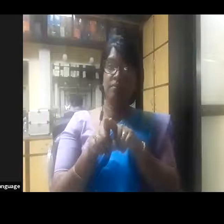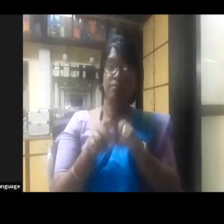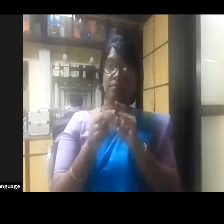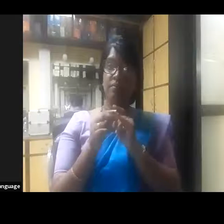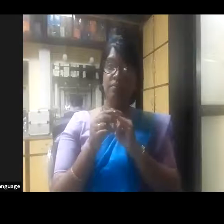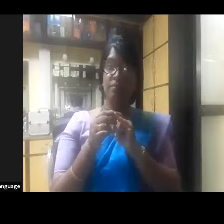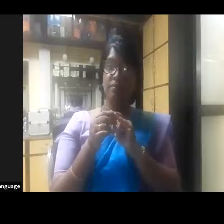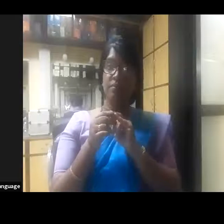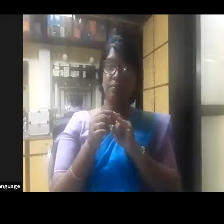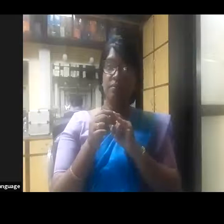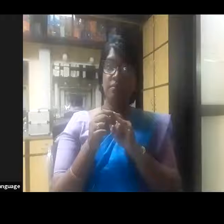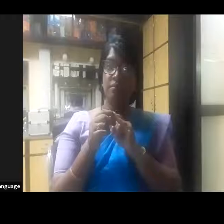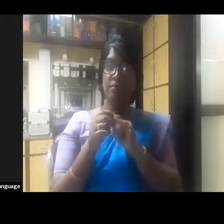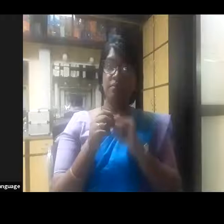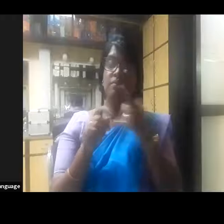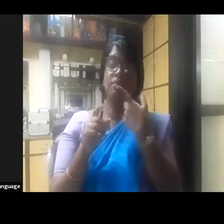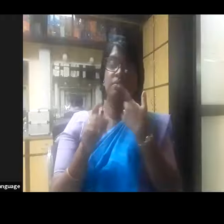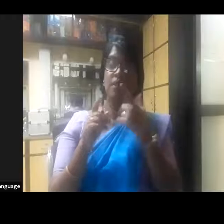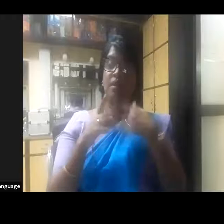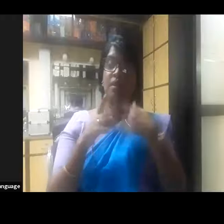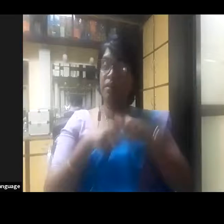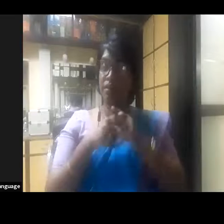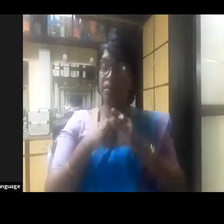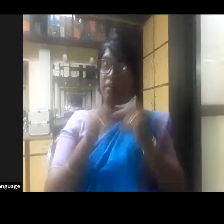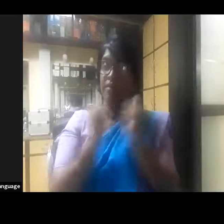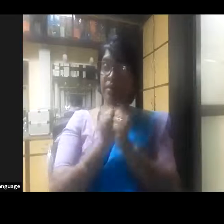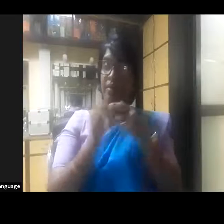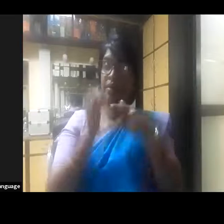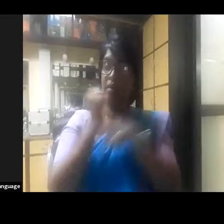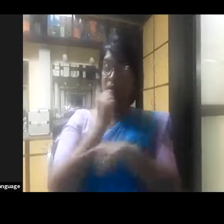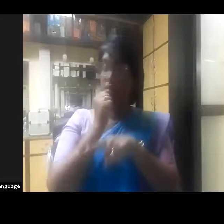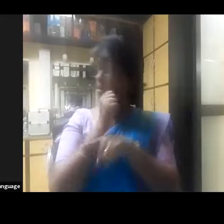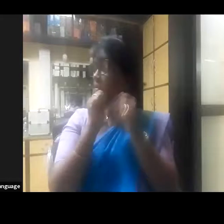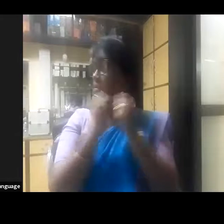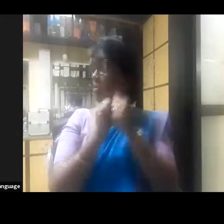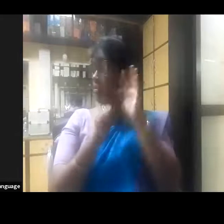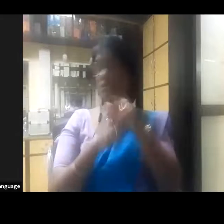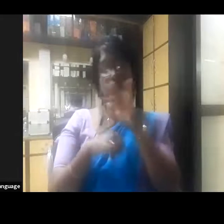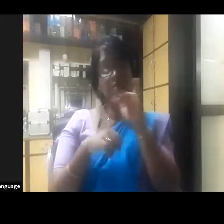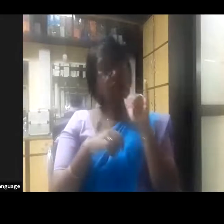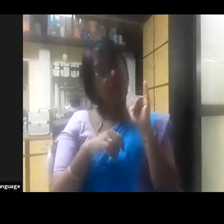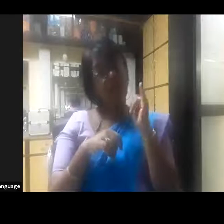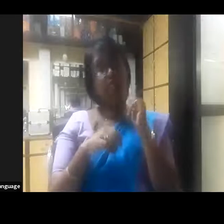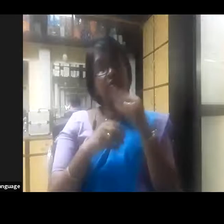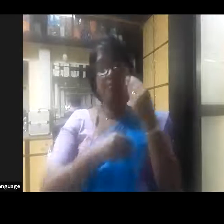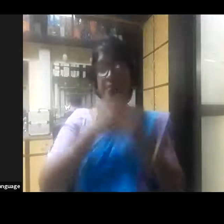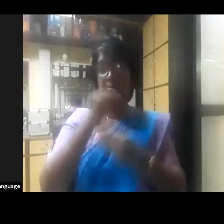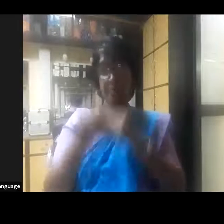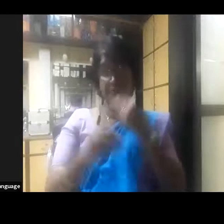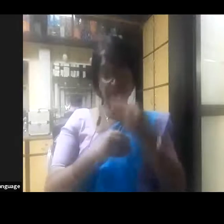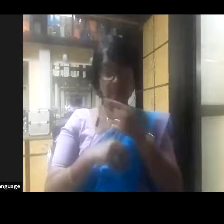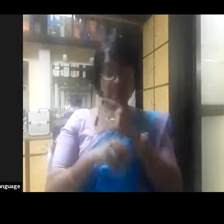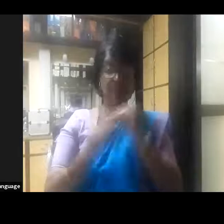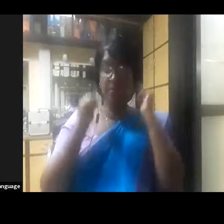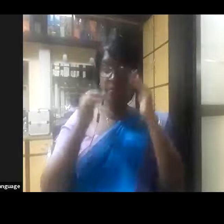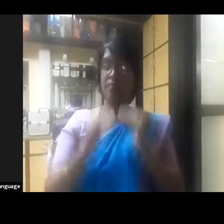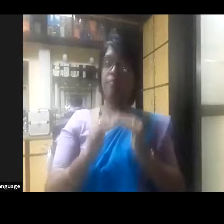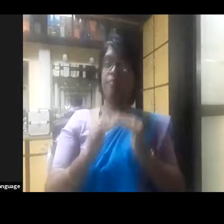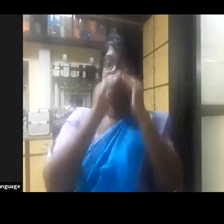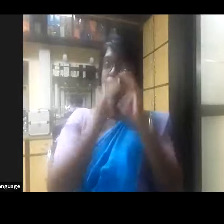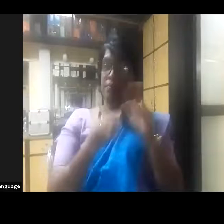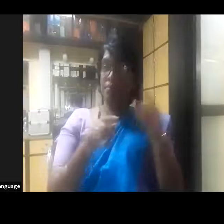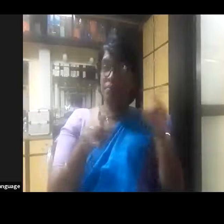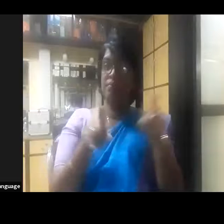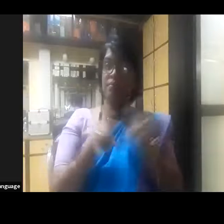shore power are some of the significant changes towards sustainability. The shipping sector is crucial